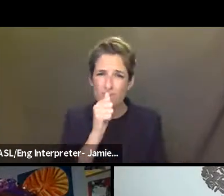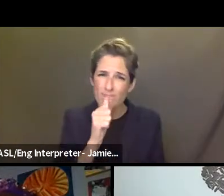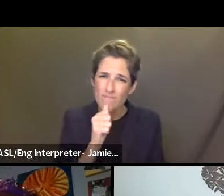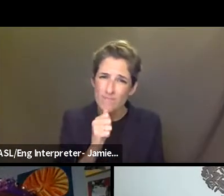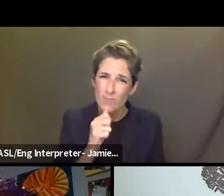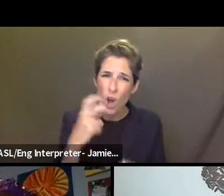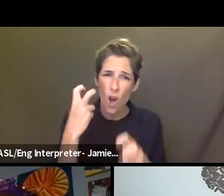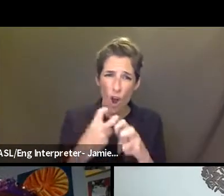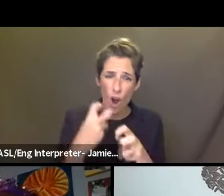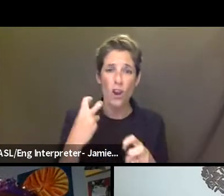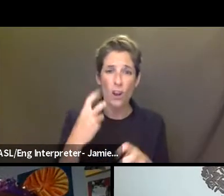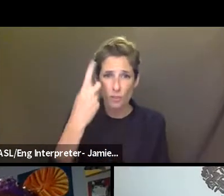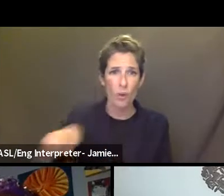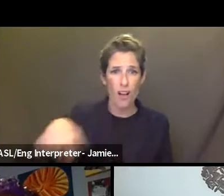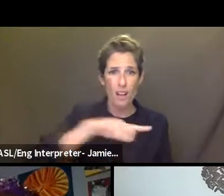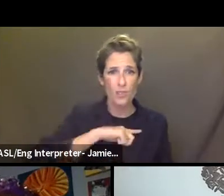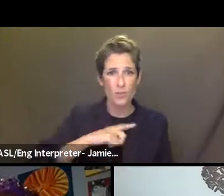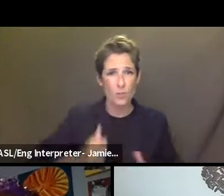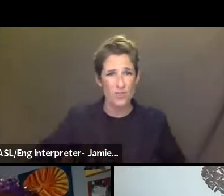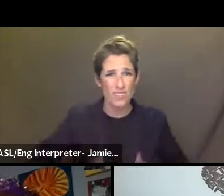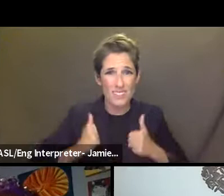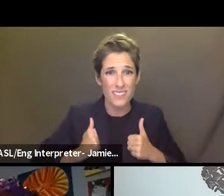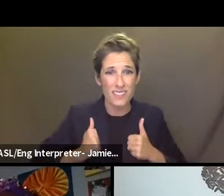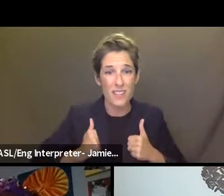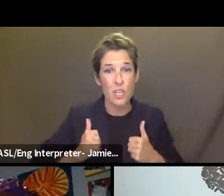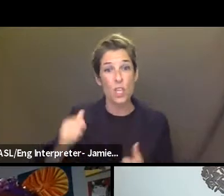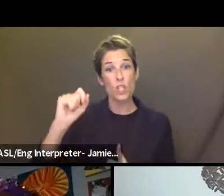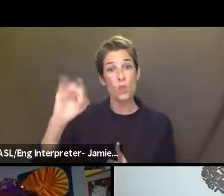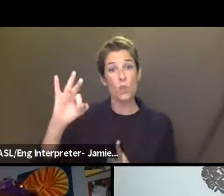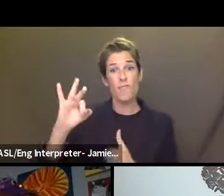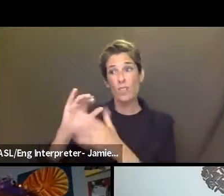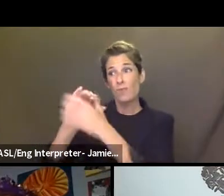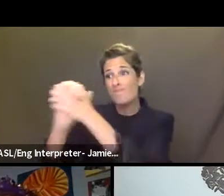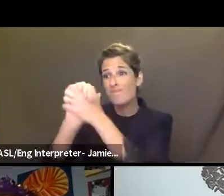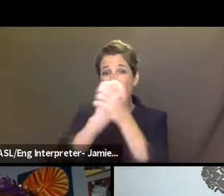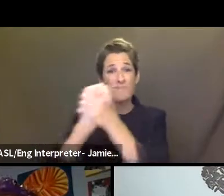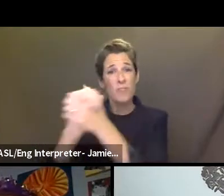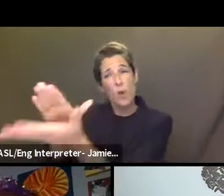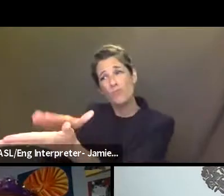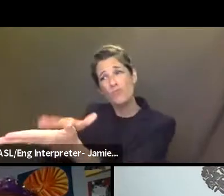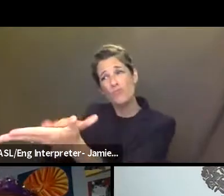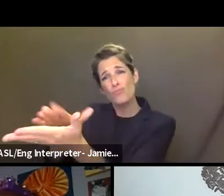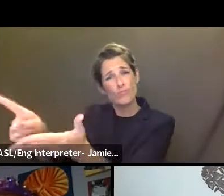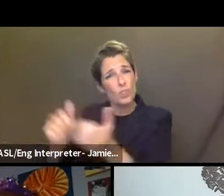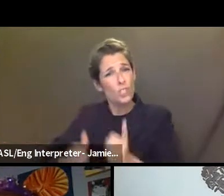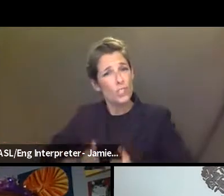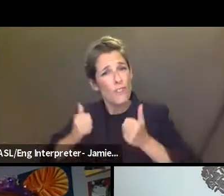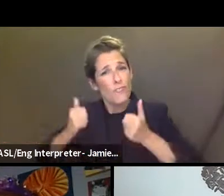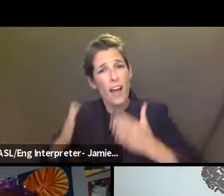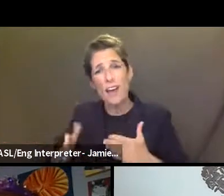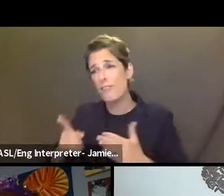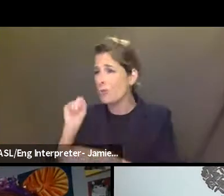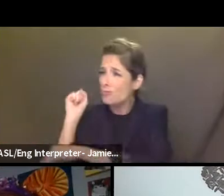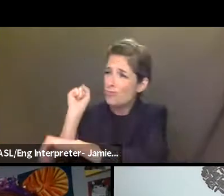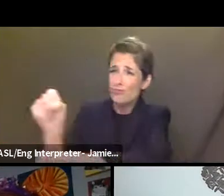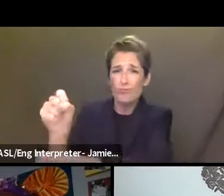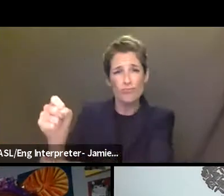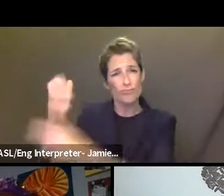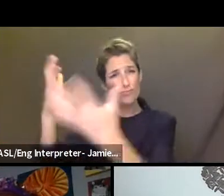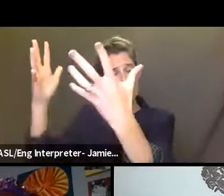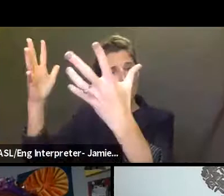by praising the survivors, you're saying, oh, that's so great. You crossed that minefield like no one. And, you know, it's like,